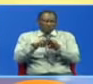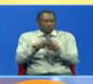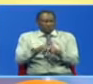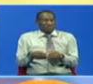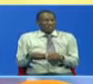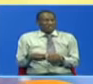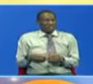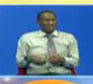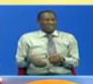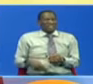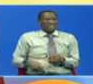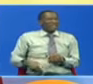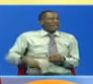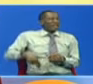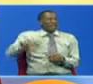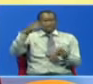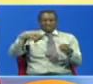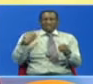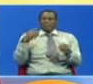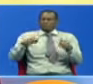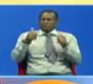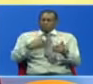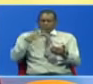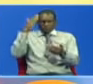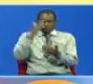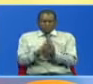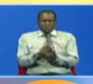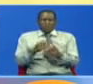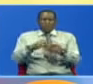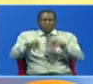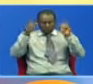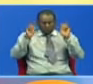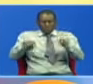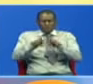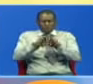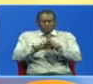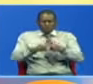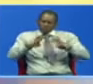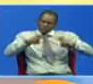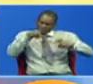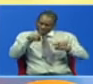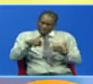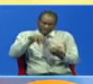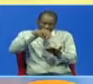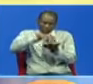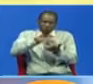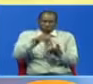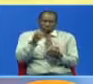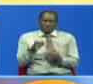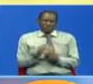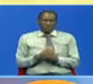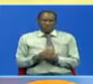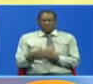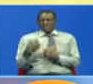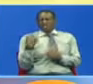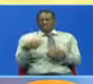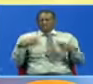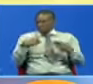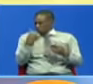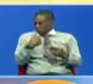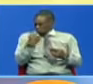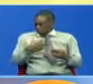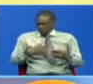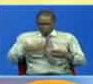highest we have recorded, actually. But we must also look at this in the context of the number of samples that we have